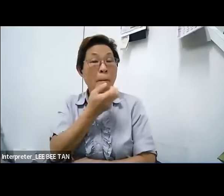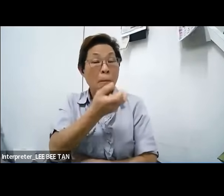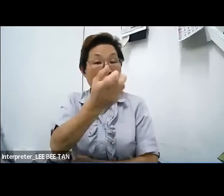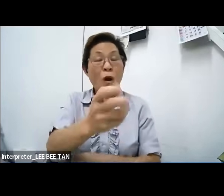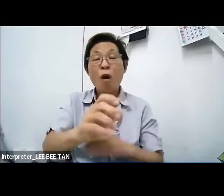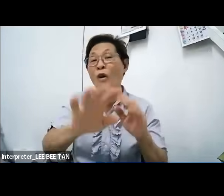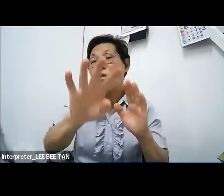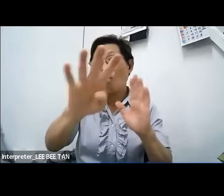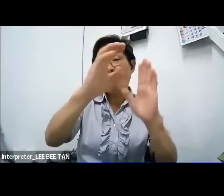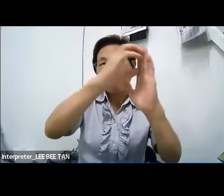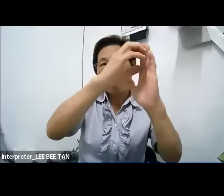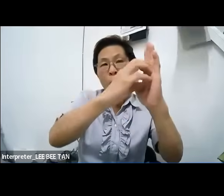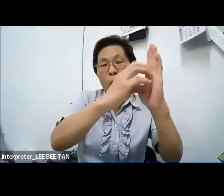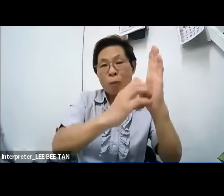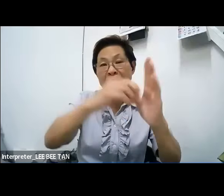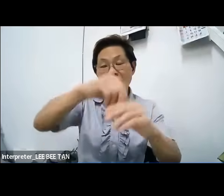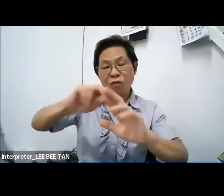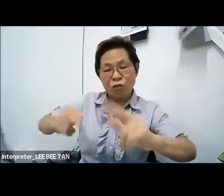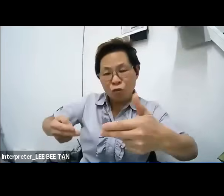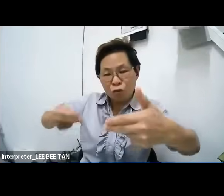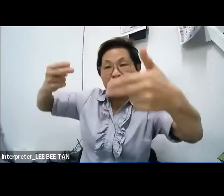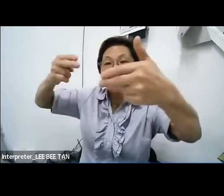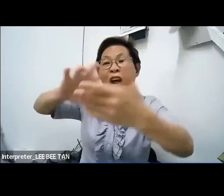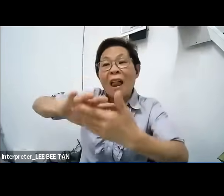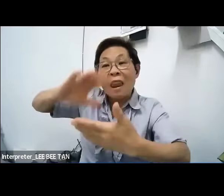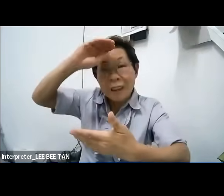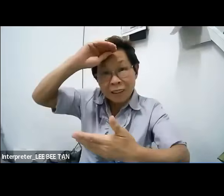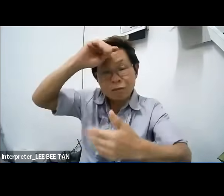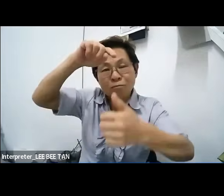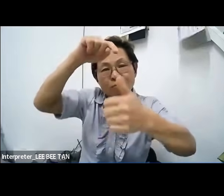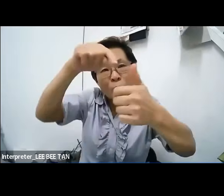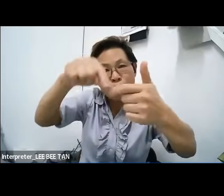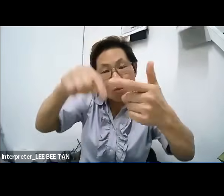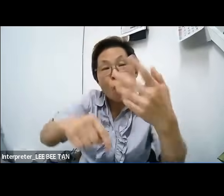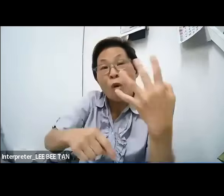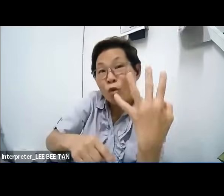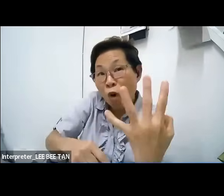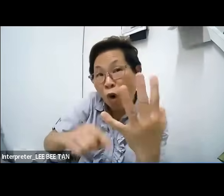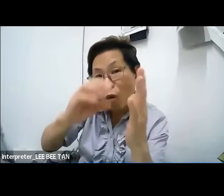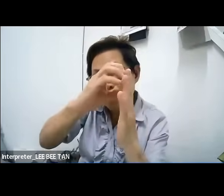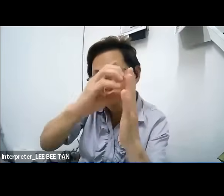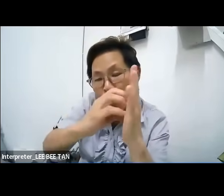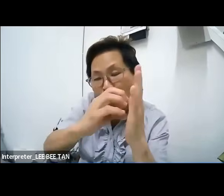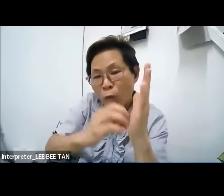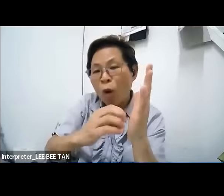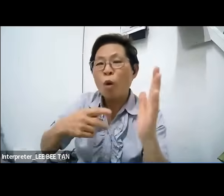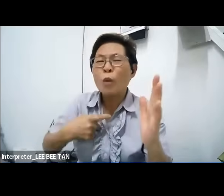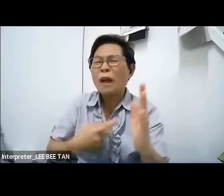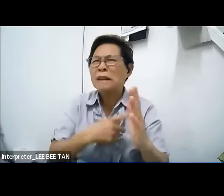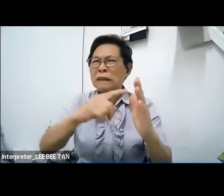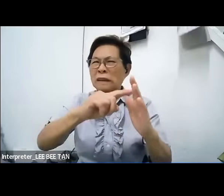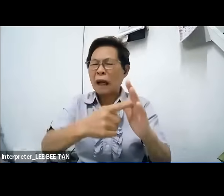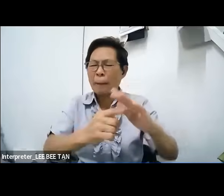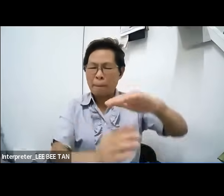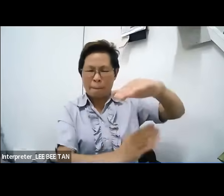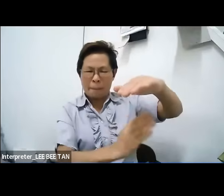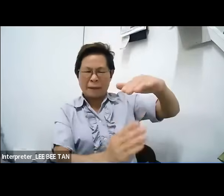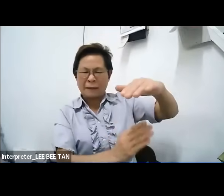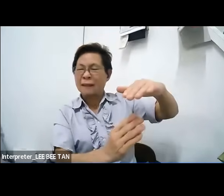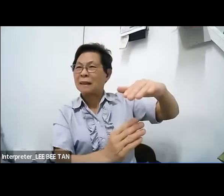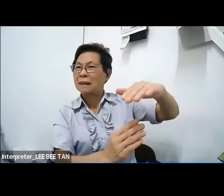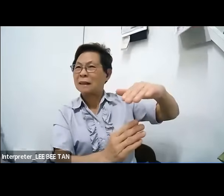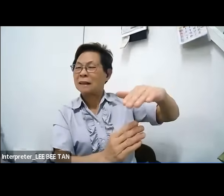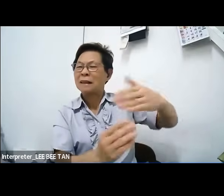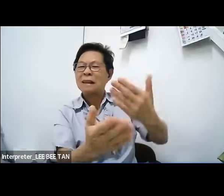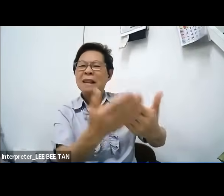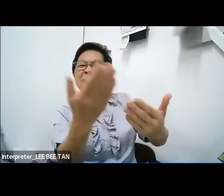episodes in this virtual learning series. And we start with the very basic idea, the